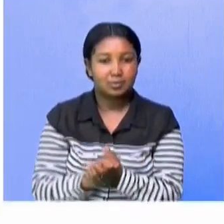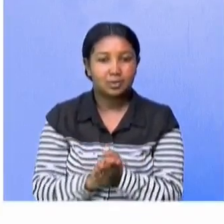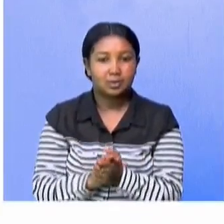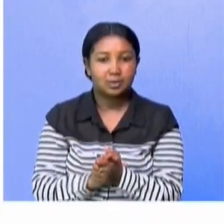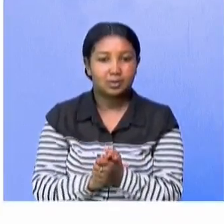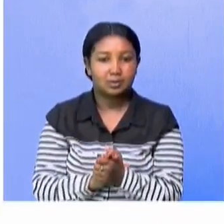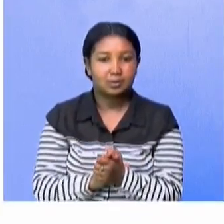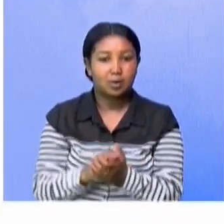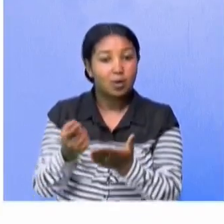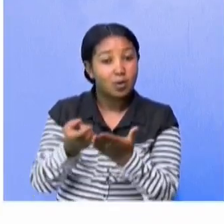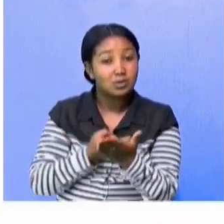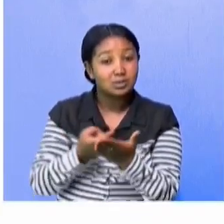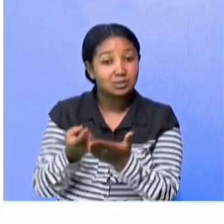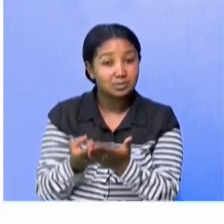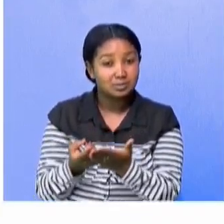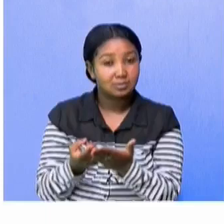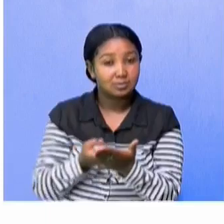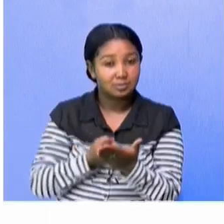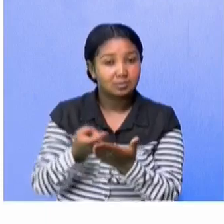until